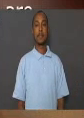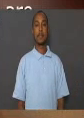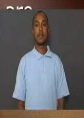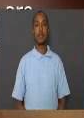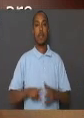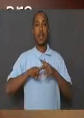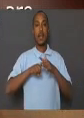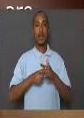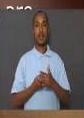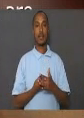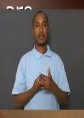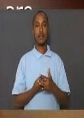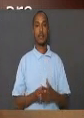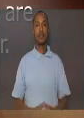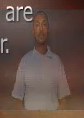Begin.